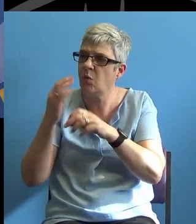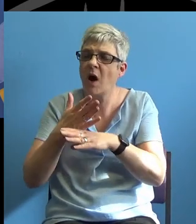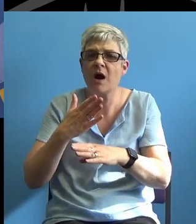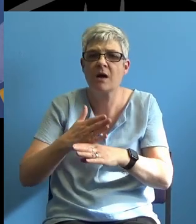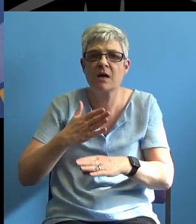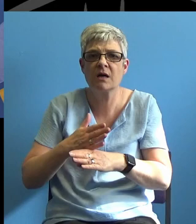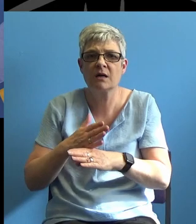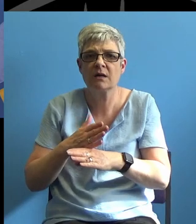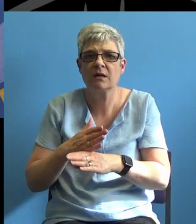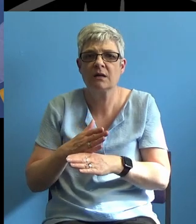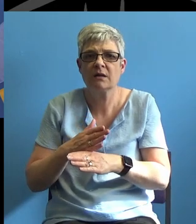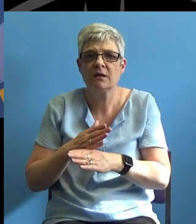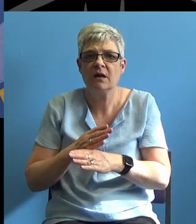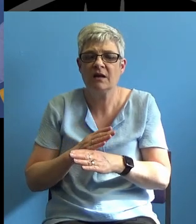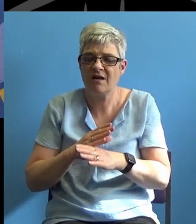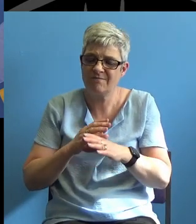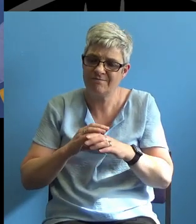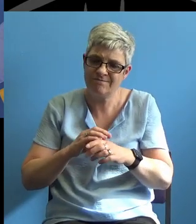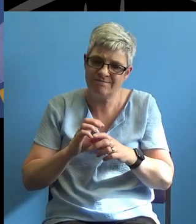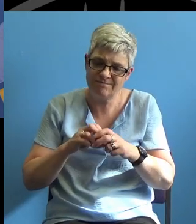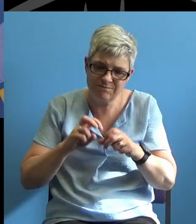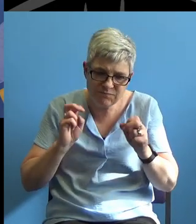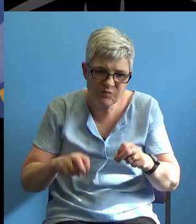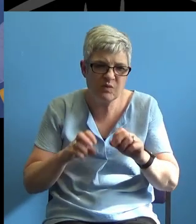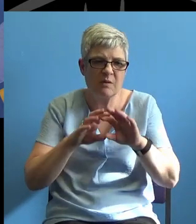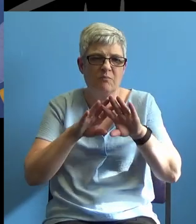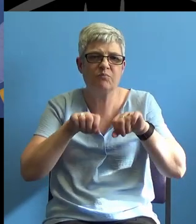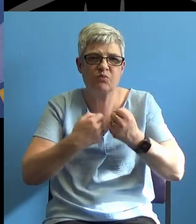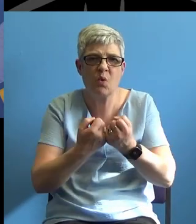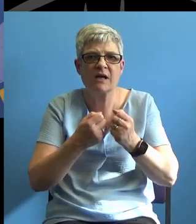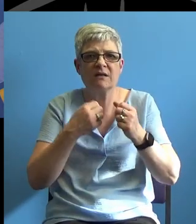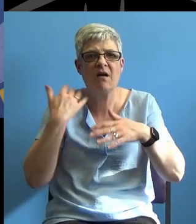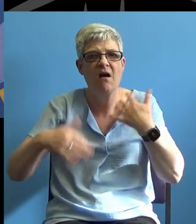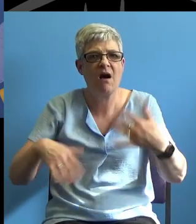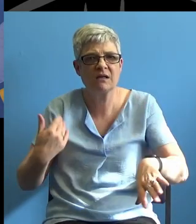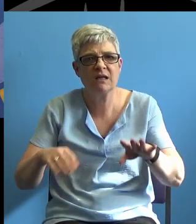work in a fallen, in a broken, in a hurting world,